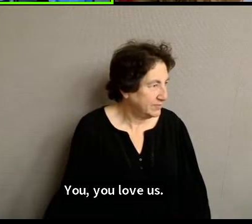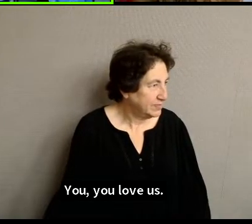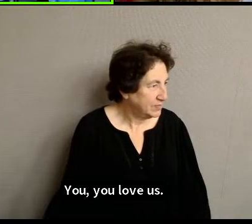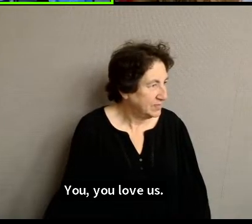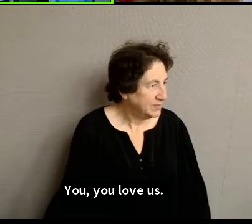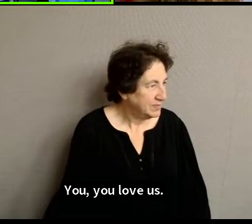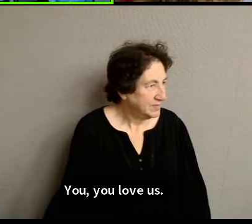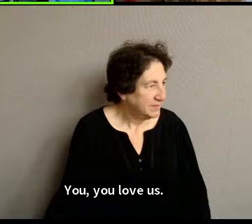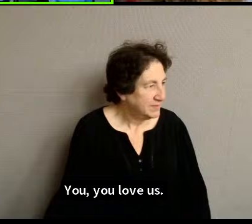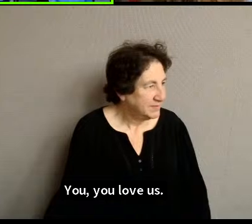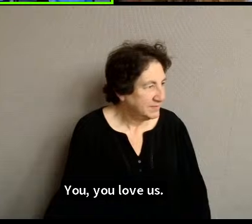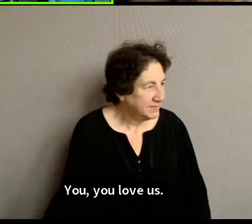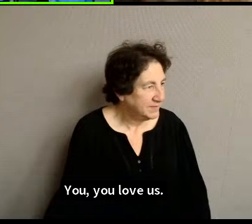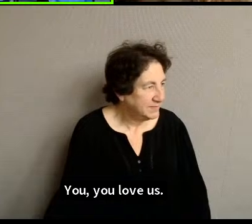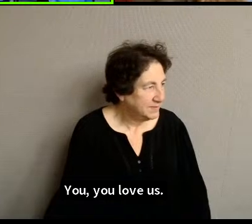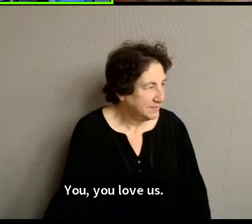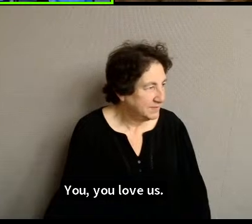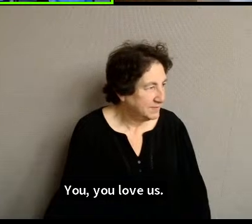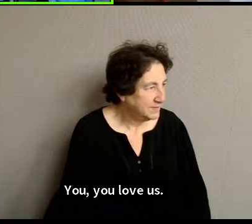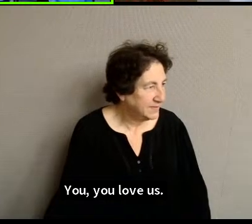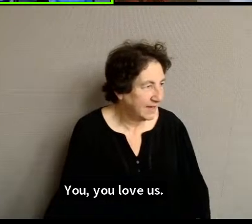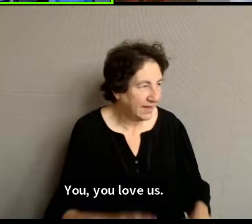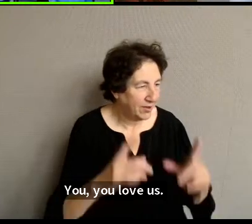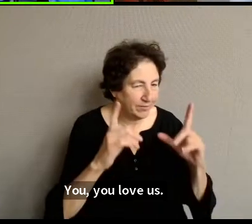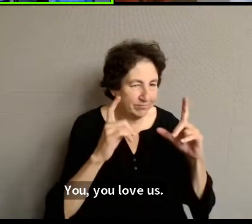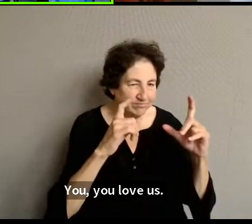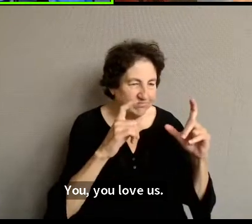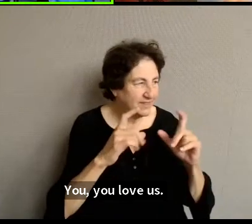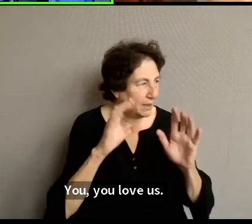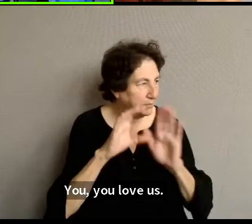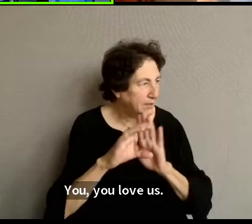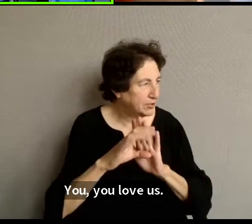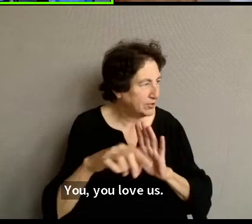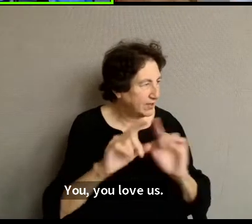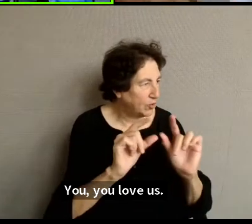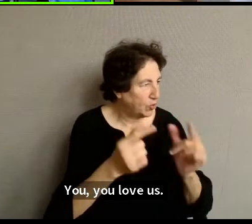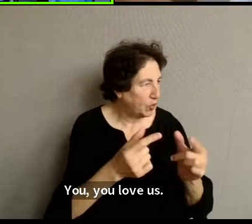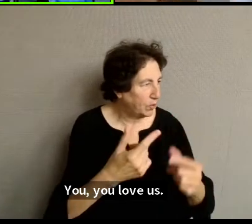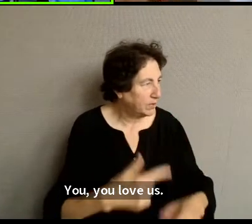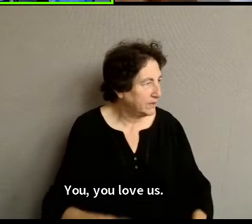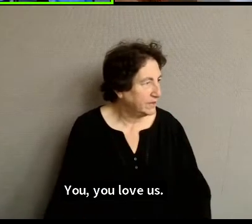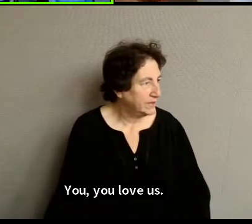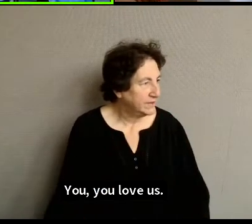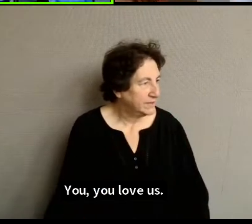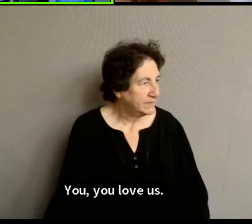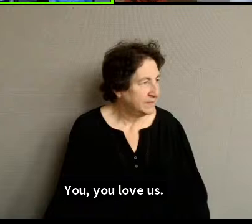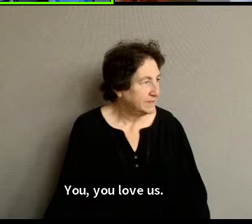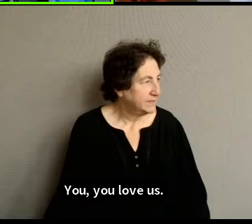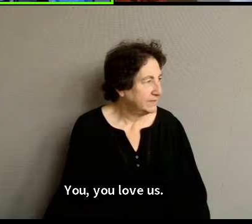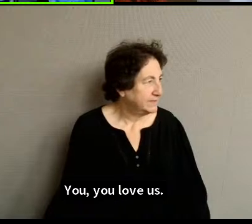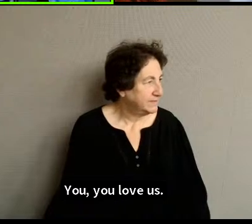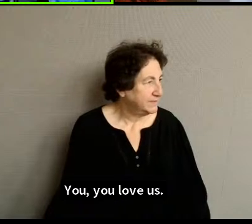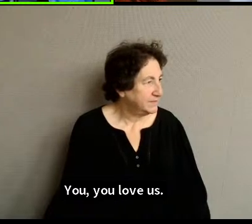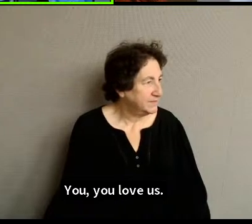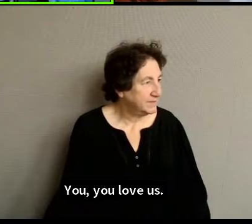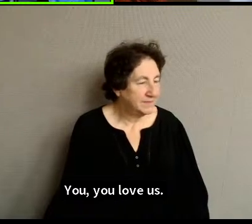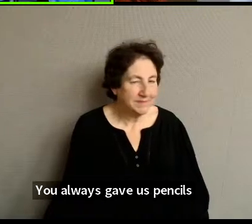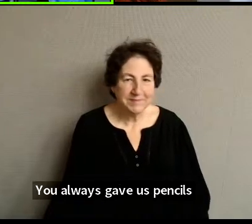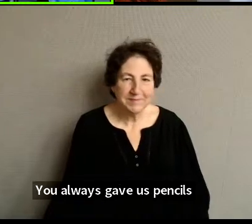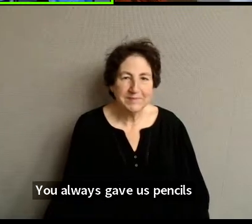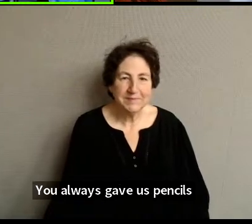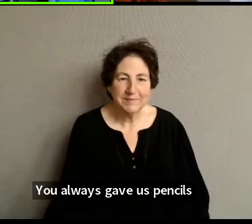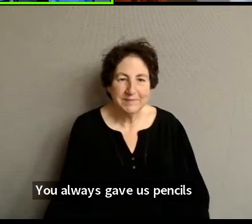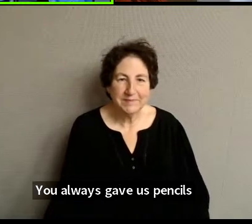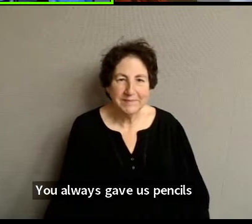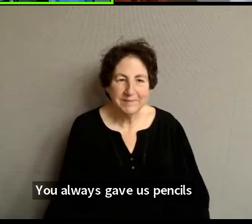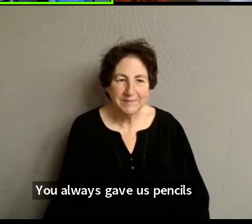need pencils. Well, I got pencils. You always gave us pencils. Oh, I hope the pencil. I promise I'll